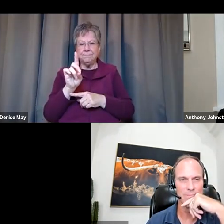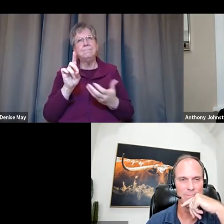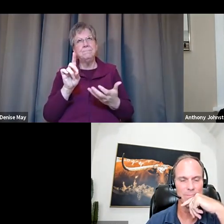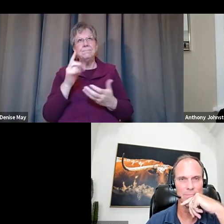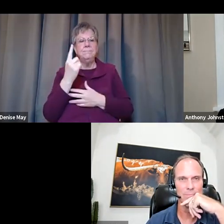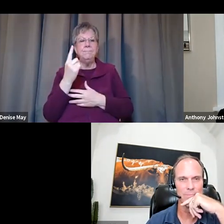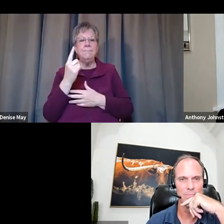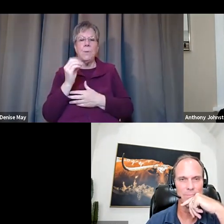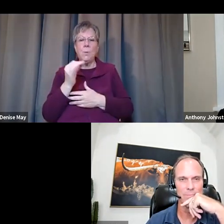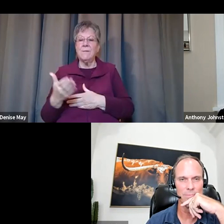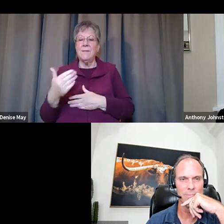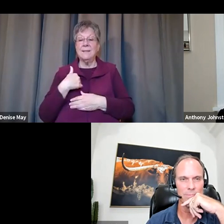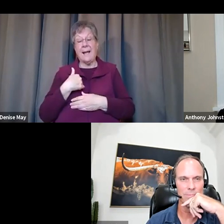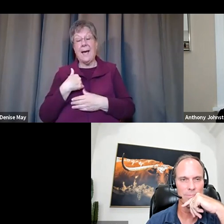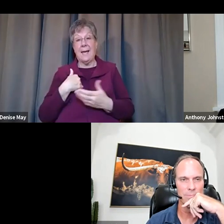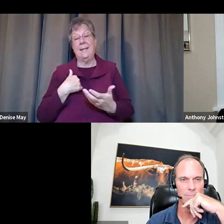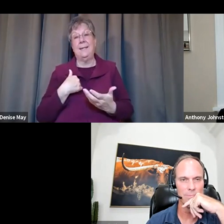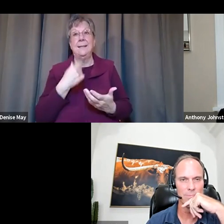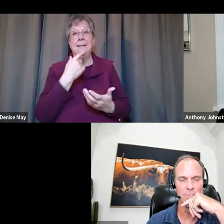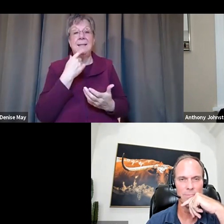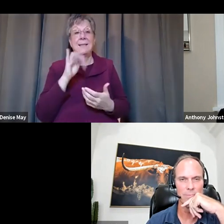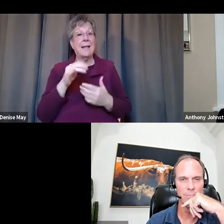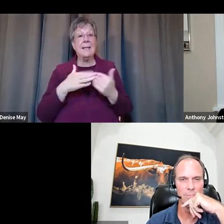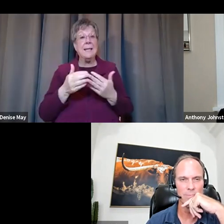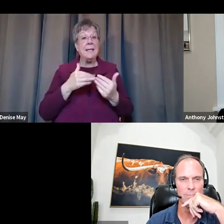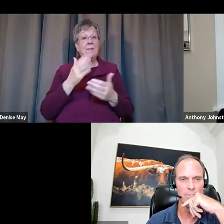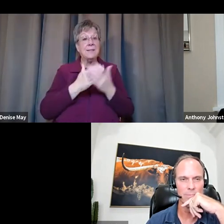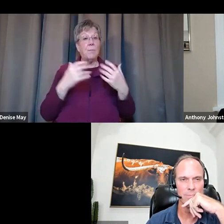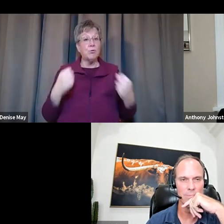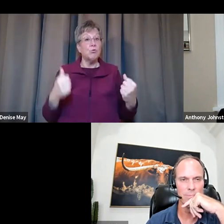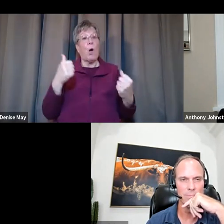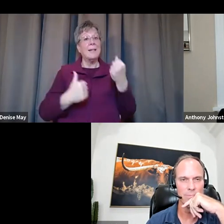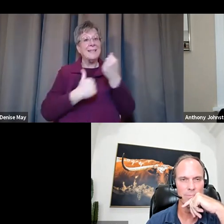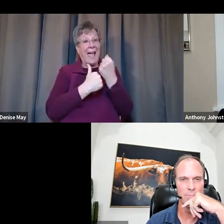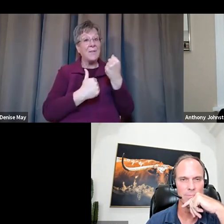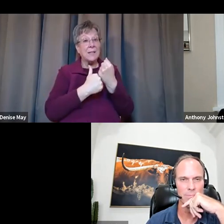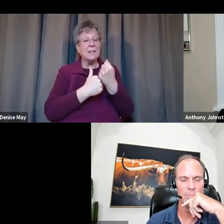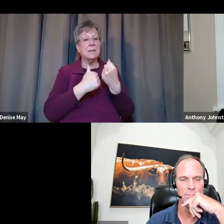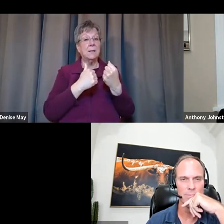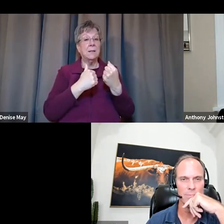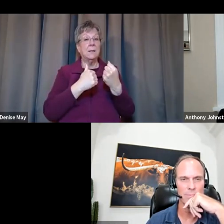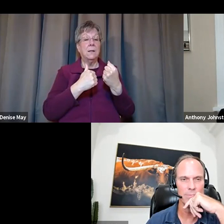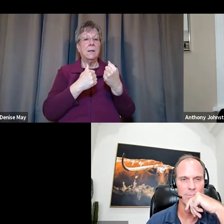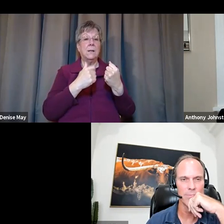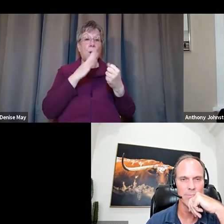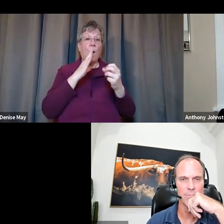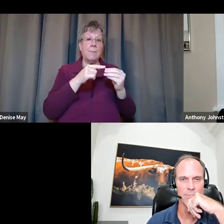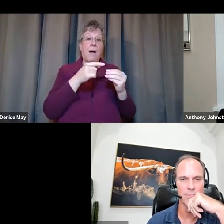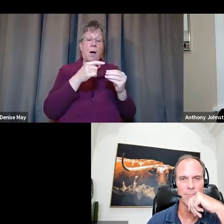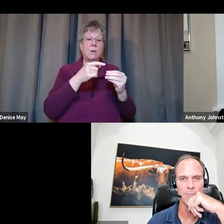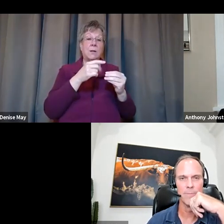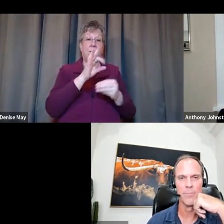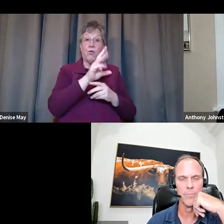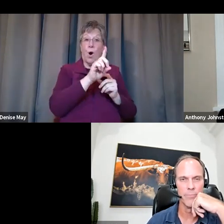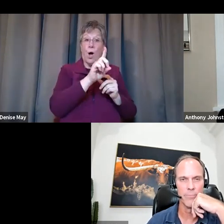One of the things that I point to is that even some of the strongest advocates of fraud, the Heritage Center, which is a think tank in